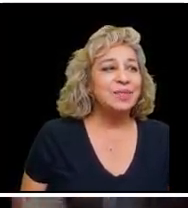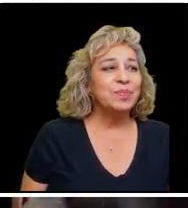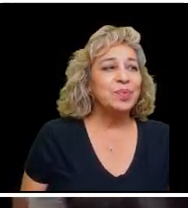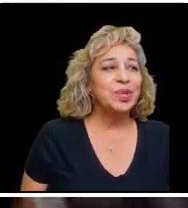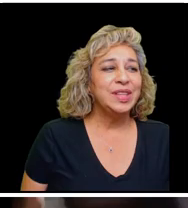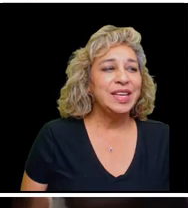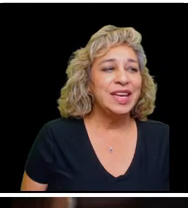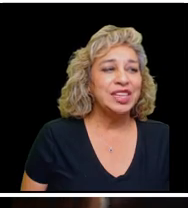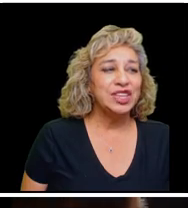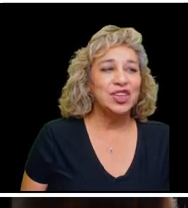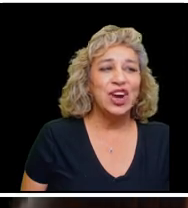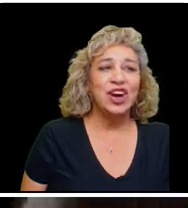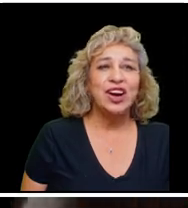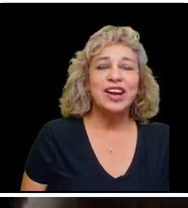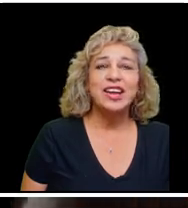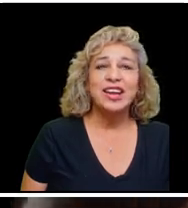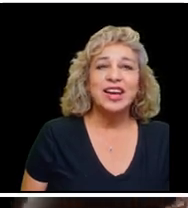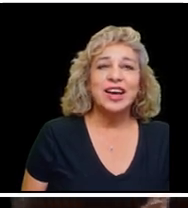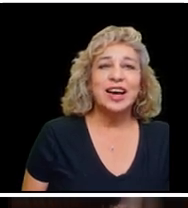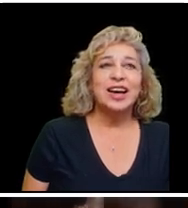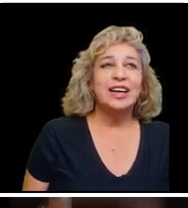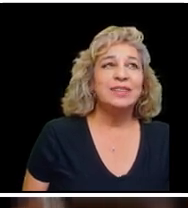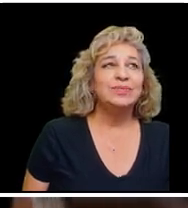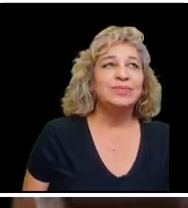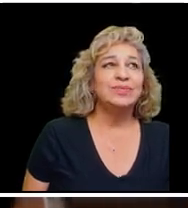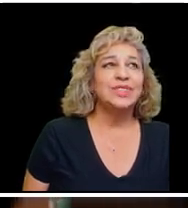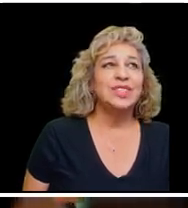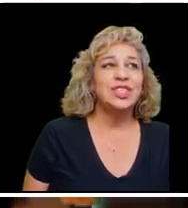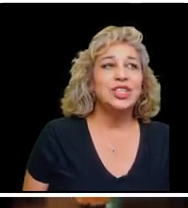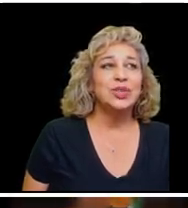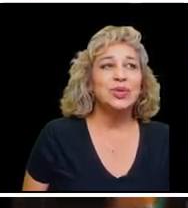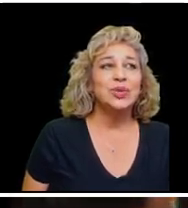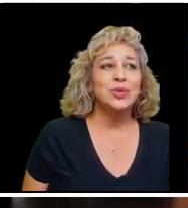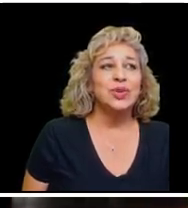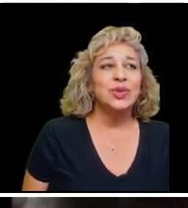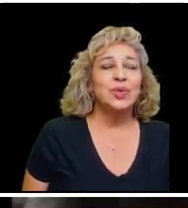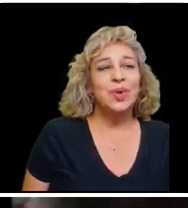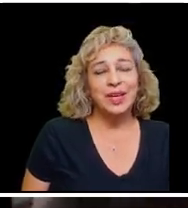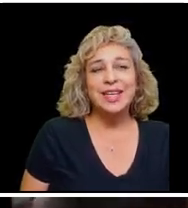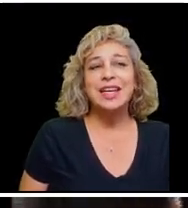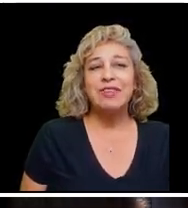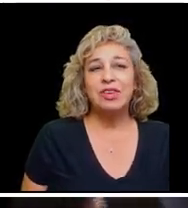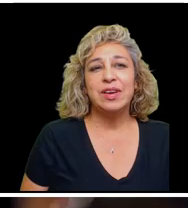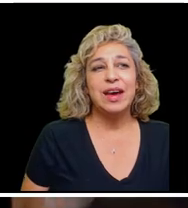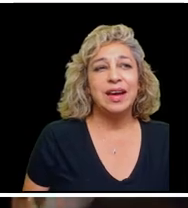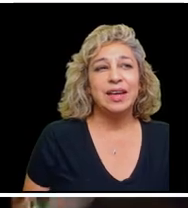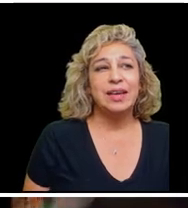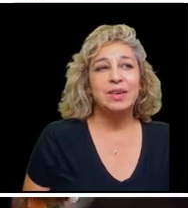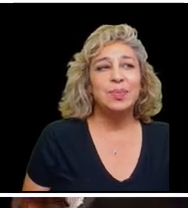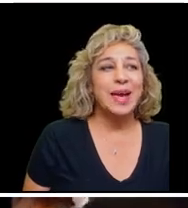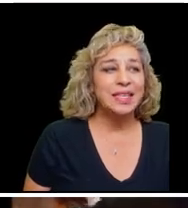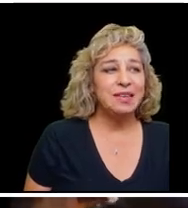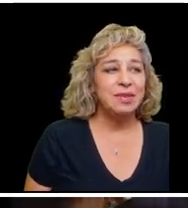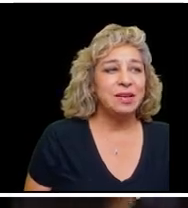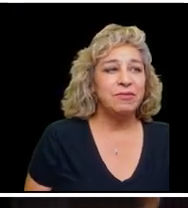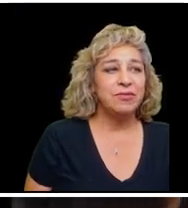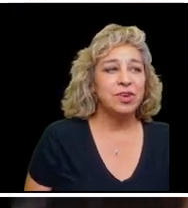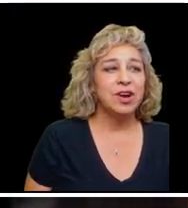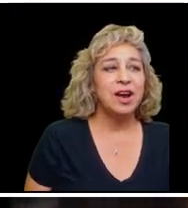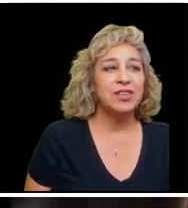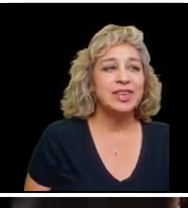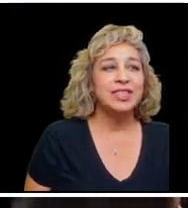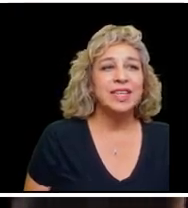put the National Guard to well he did have to pass it